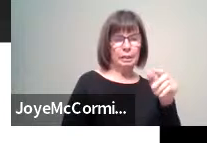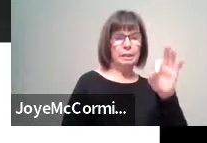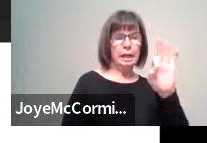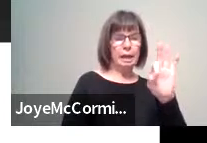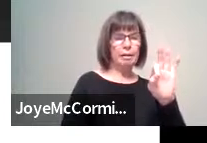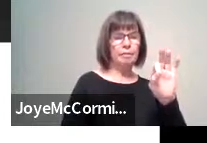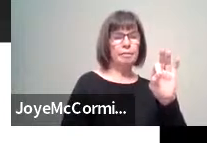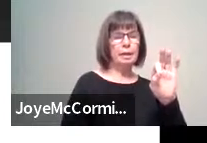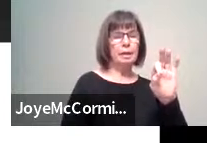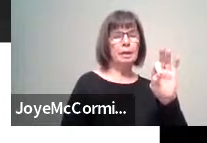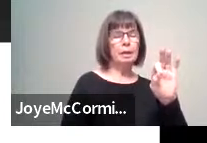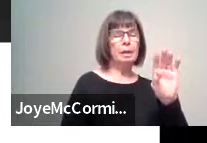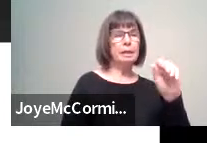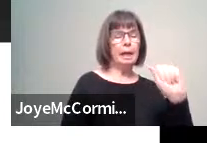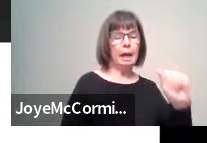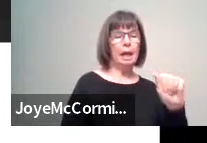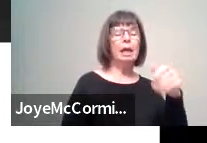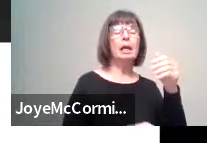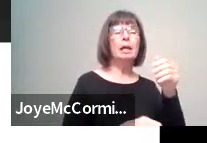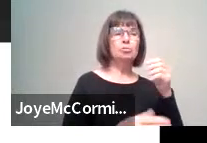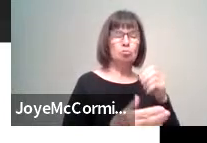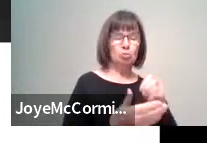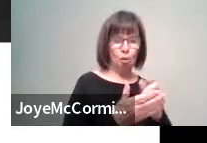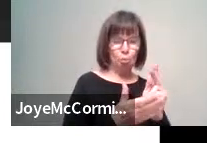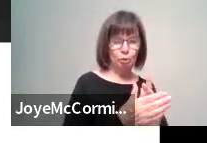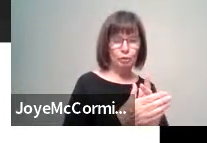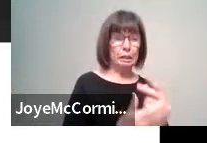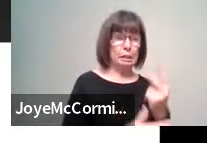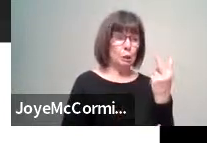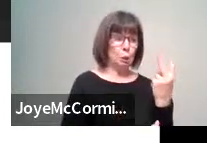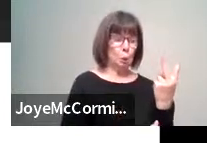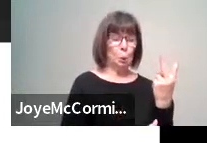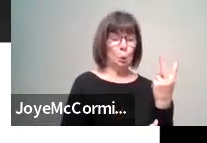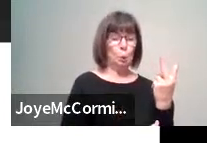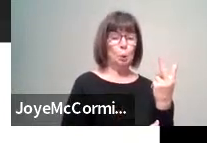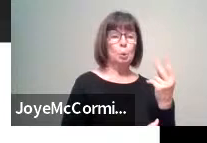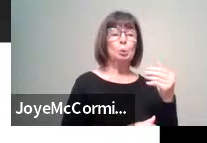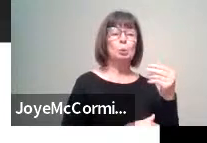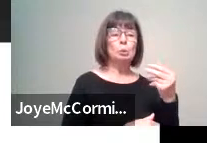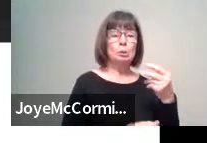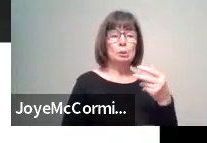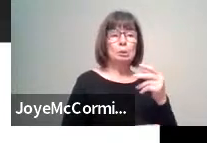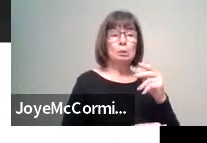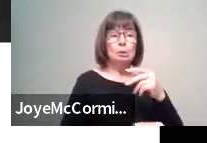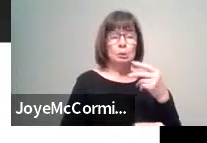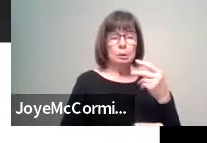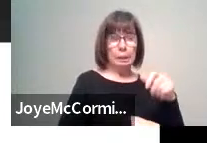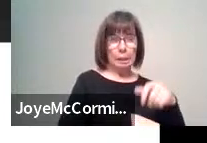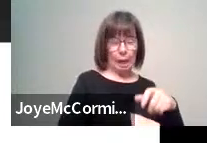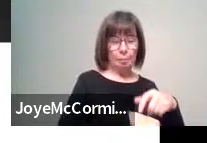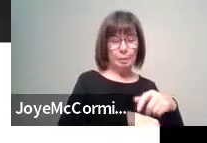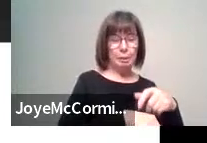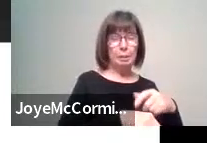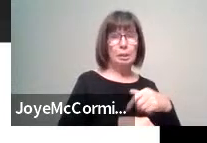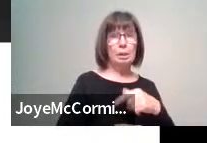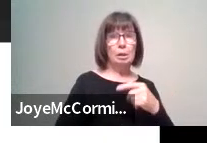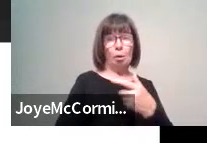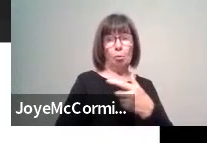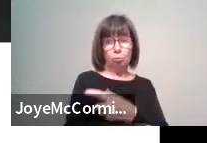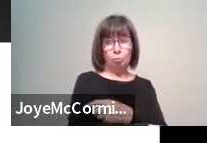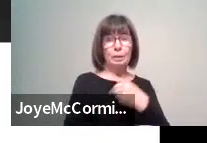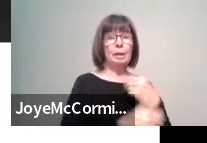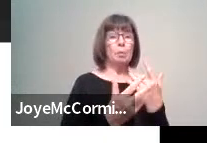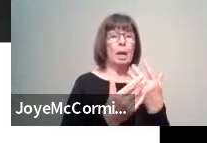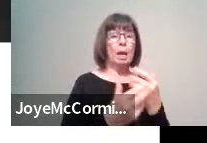to prevent Mpox. It is a 2-dose vaccine series. The second dose is at least 28 days after the